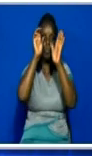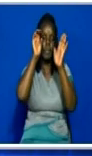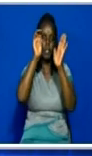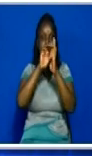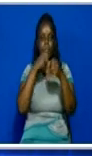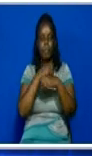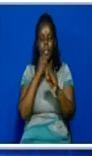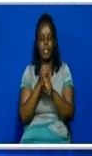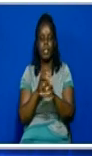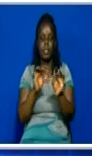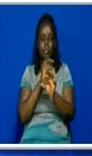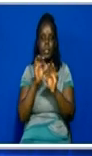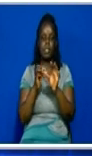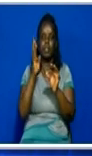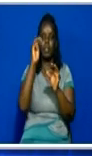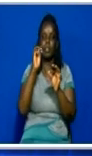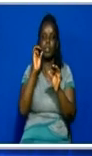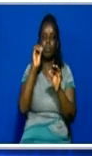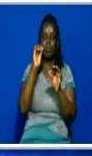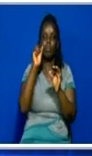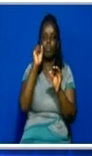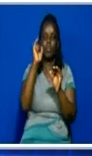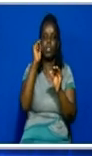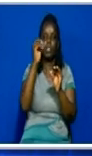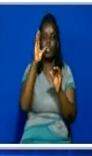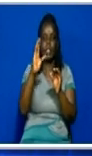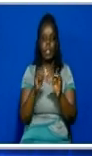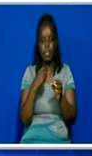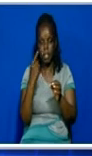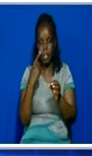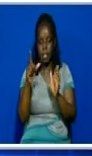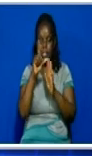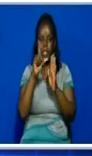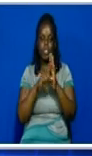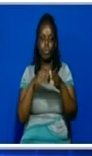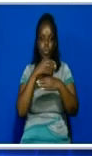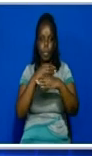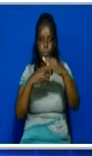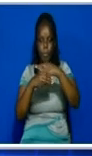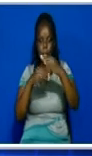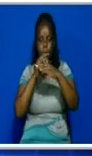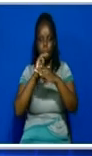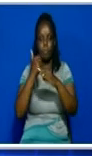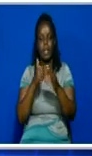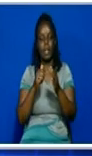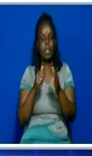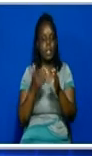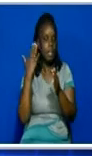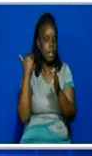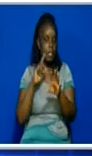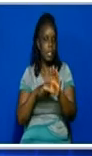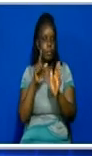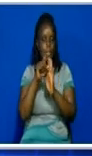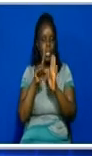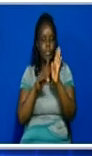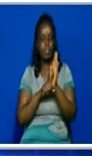is specifically the mosaic. We still are on that, but every lesson we keep building. So again, a very interesting one, and one that I'm sure your